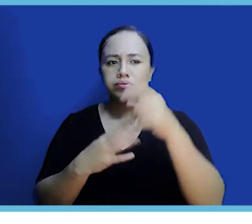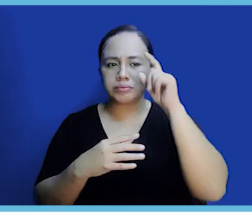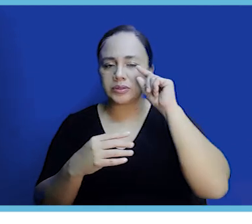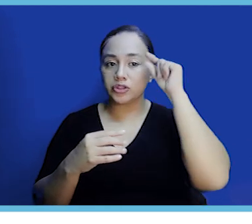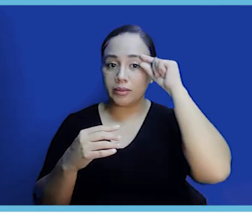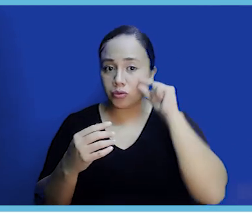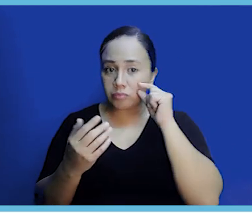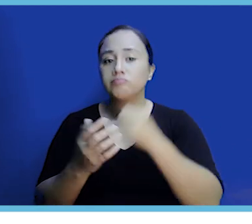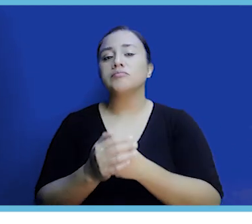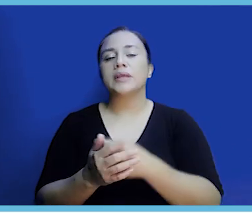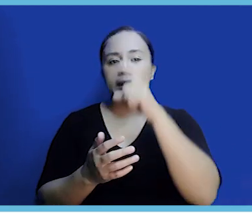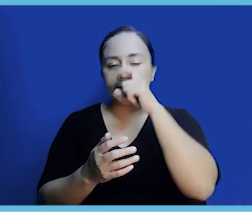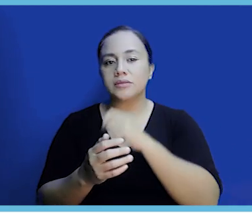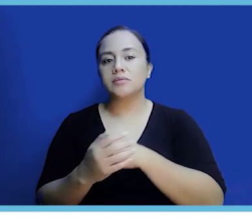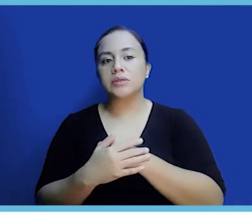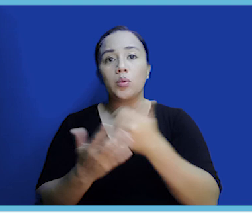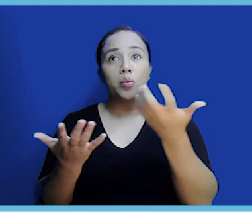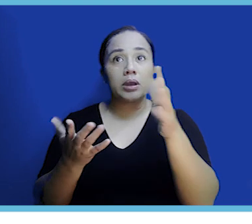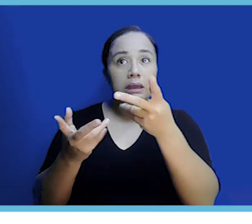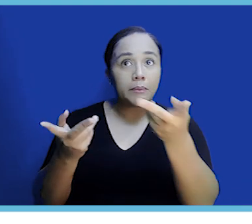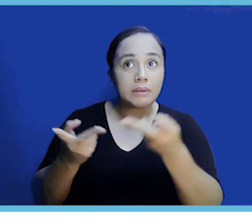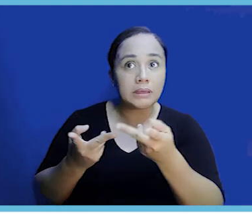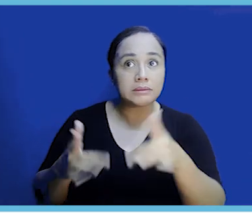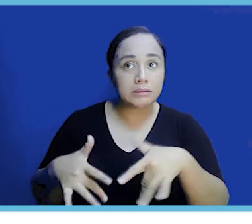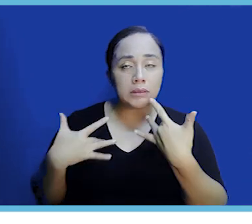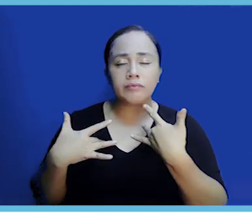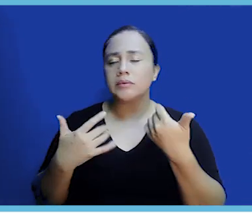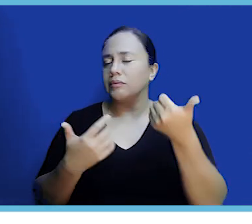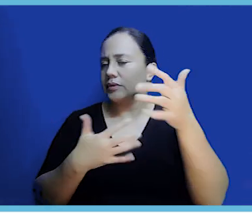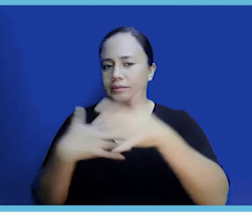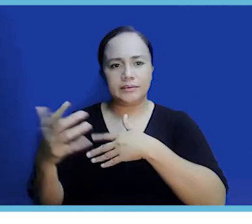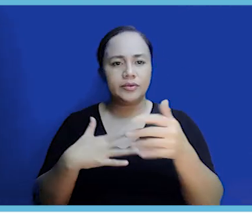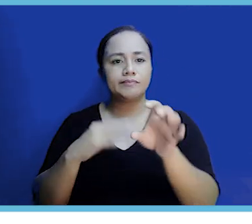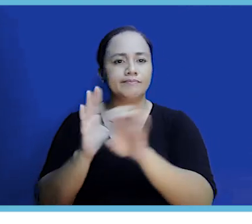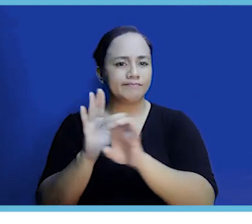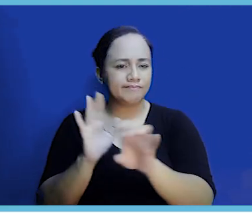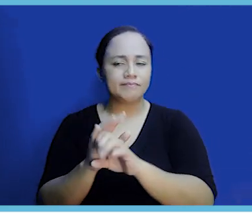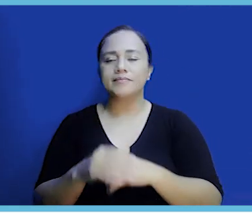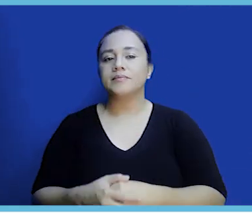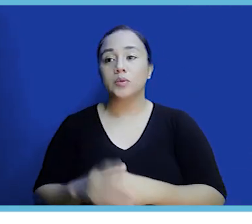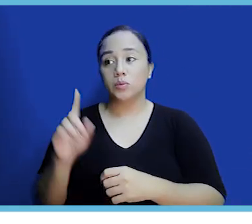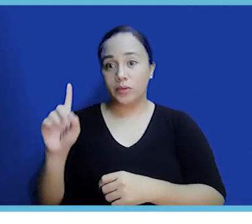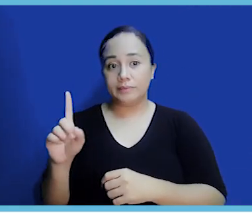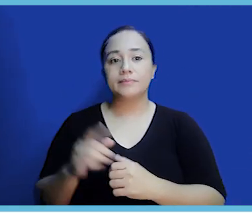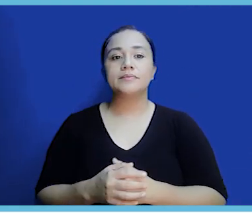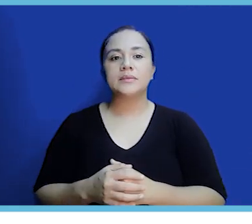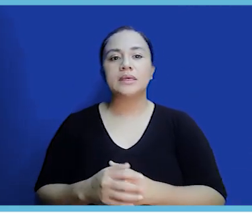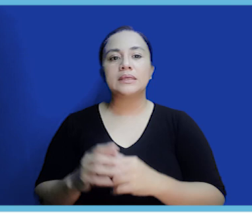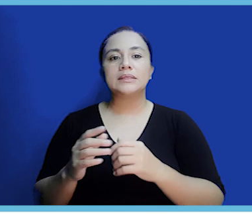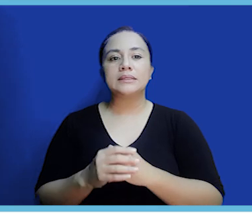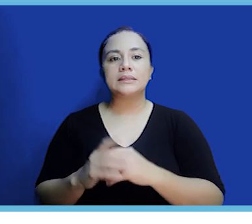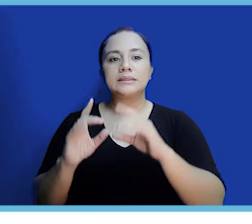disabilities, regardless of sex, gender, age, and geographical location. Examples: